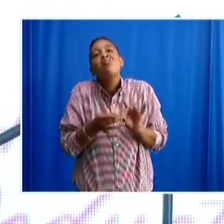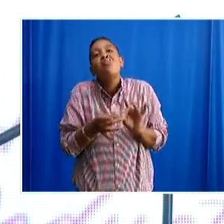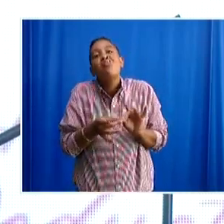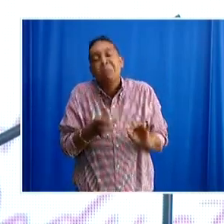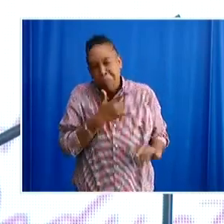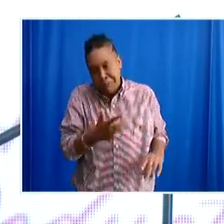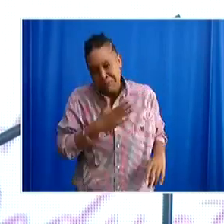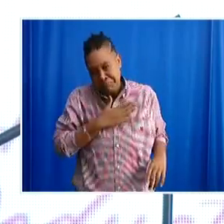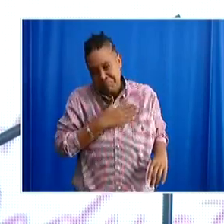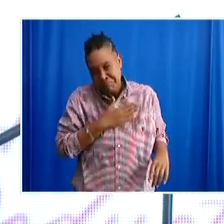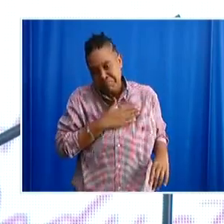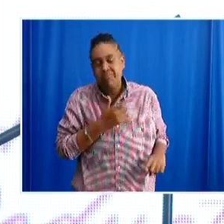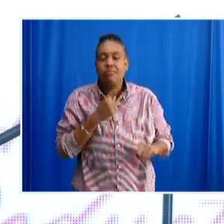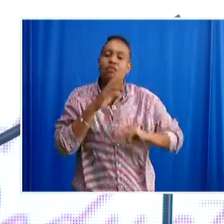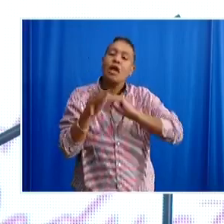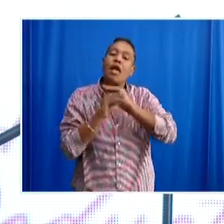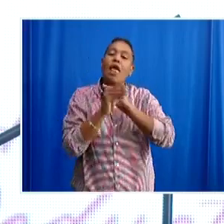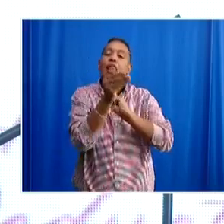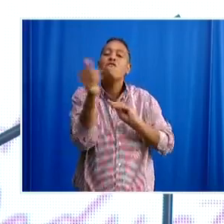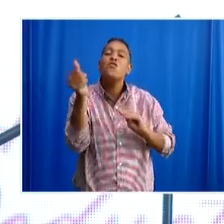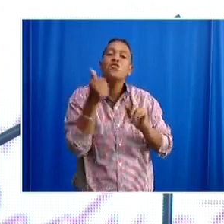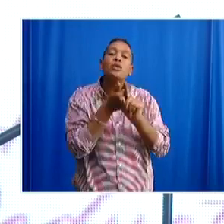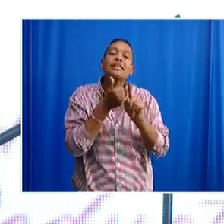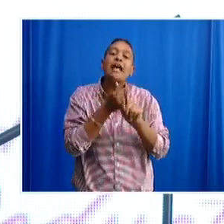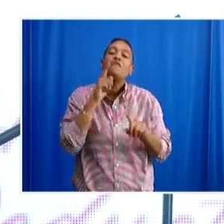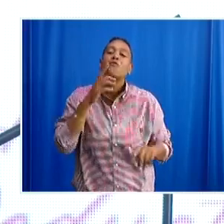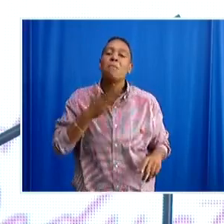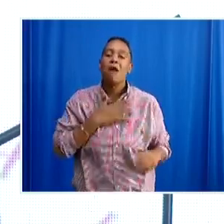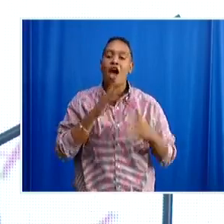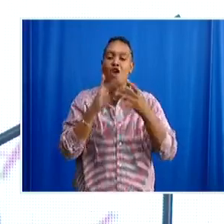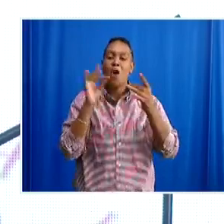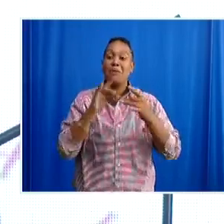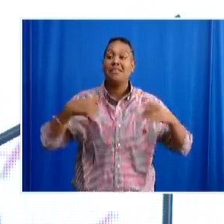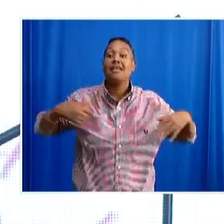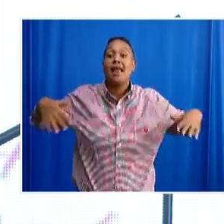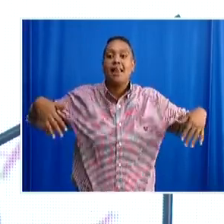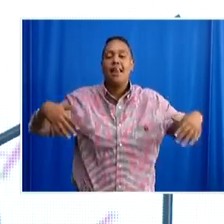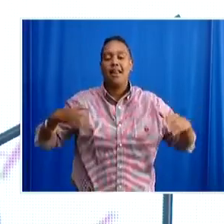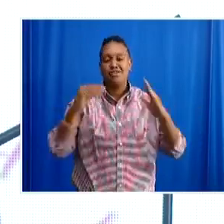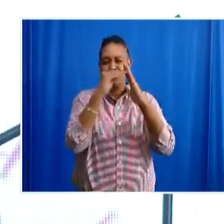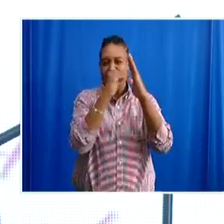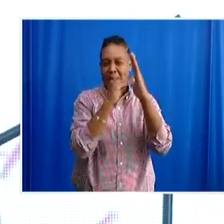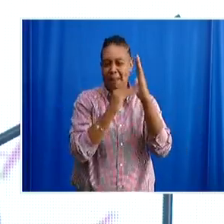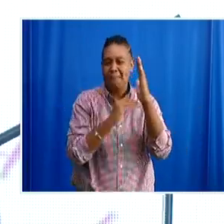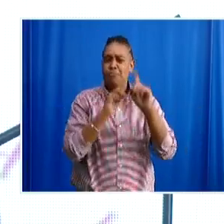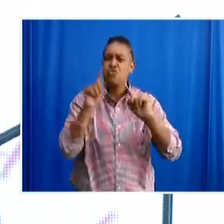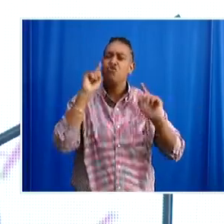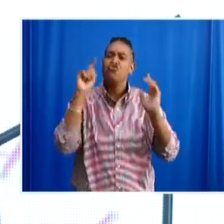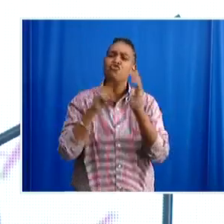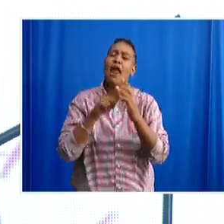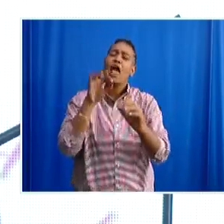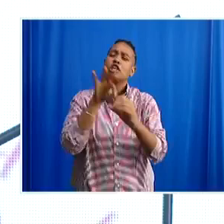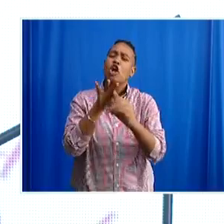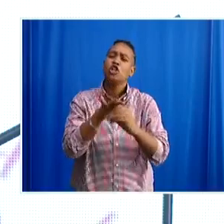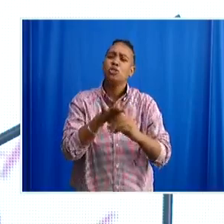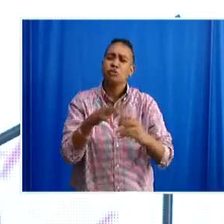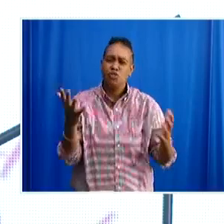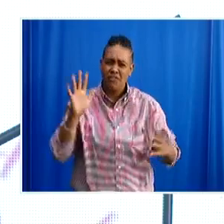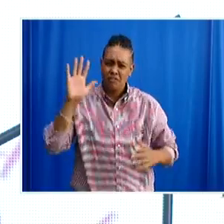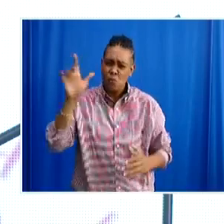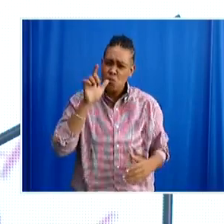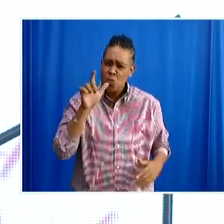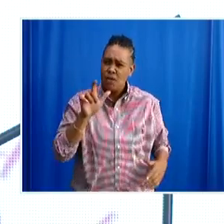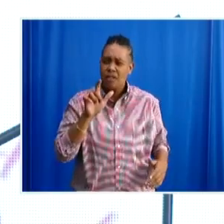add just a few to my comments, which I did not script, but to recognize the contributions of His